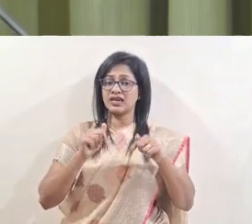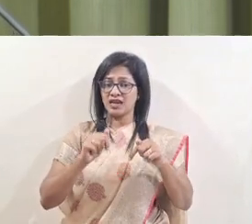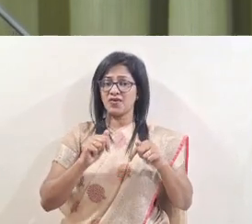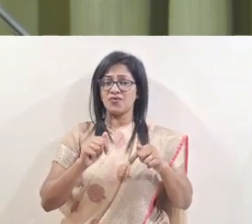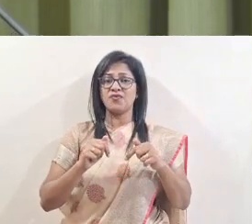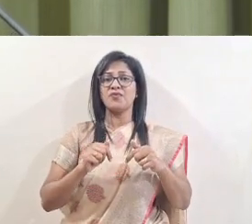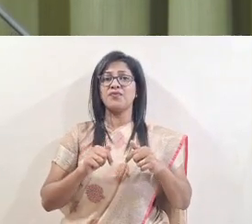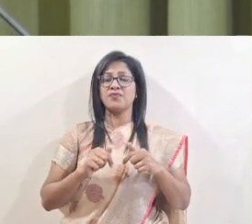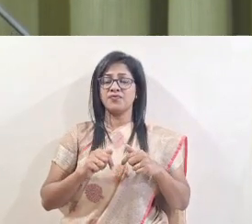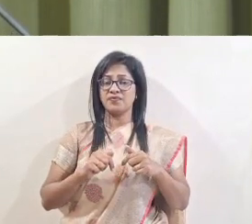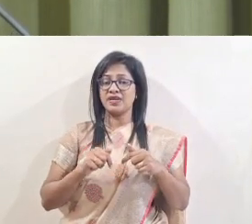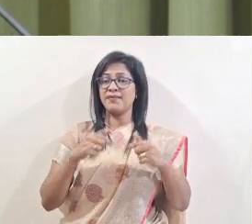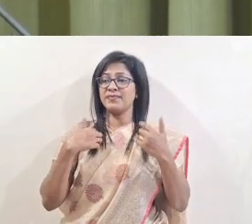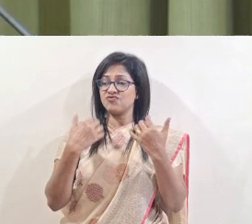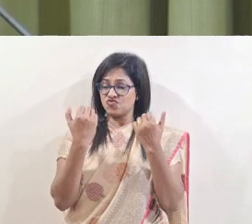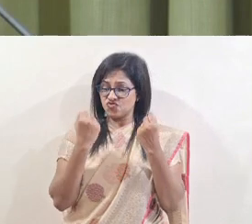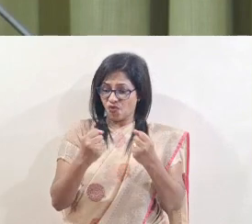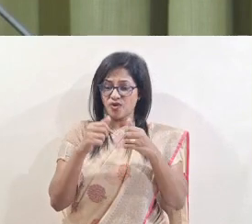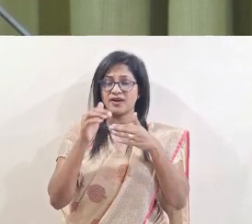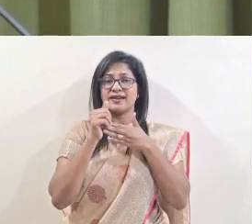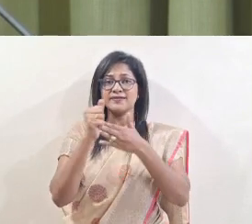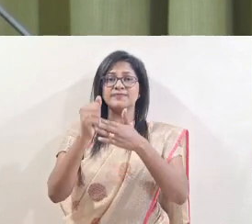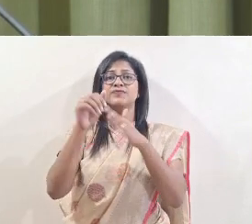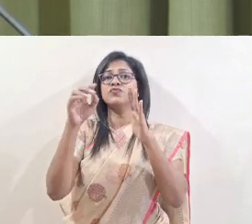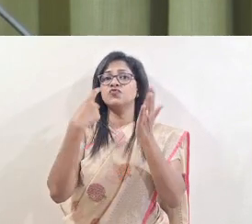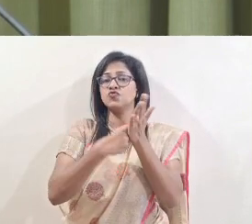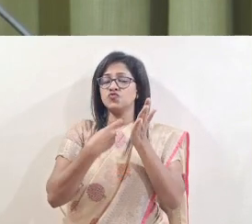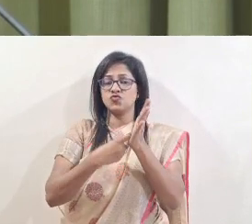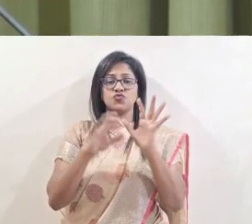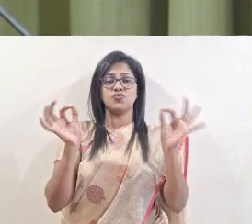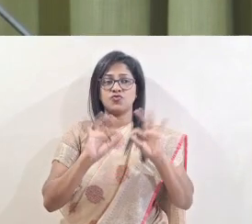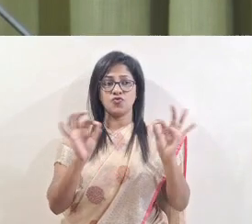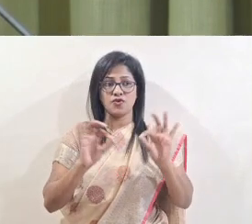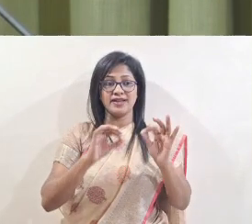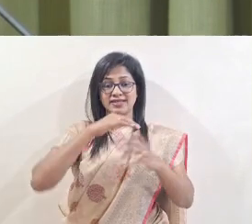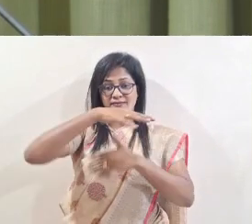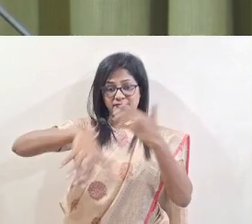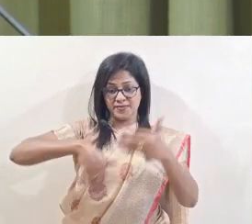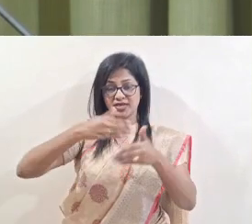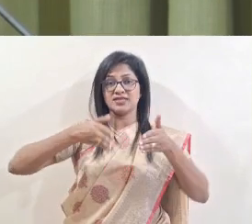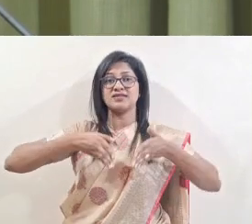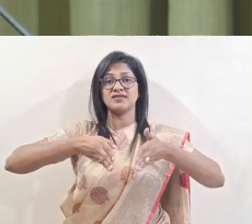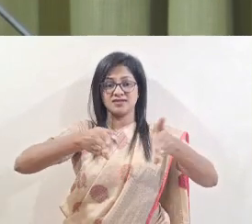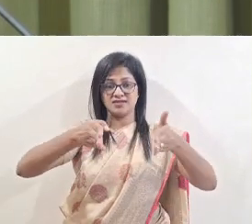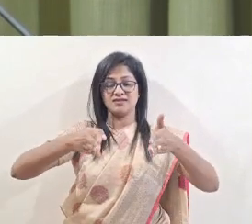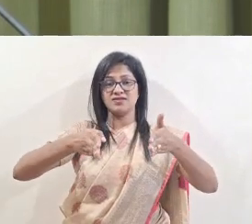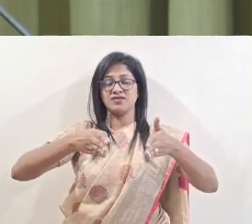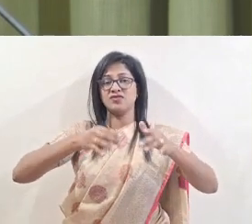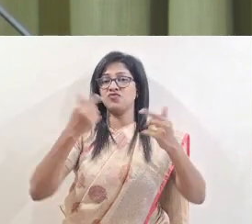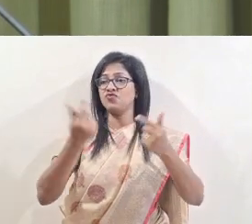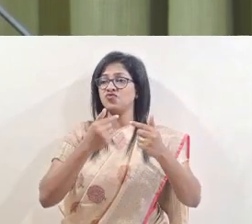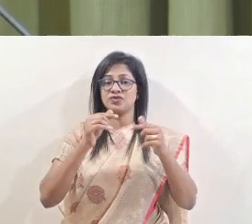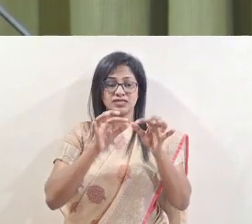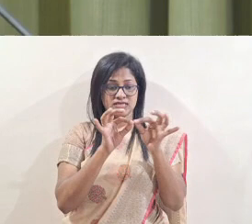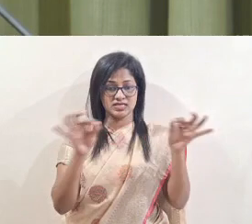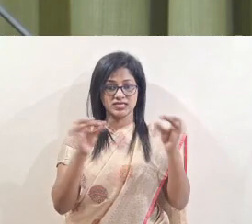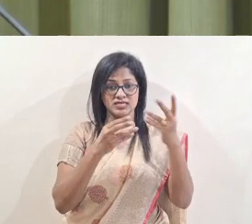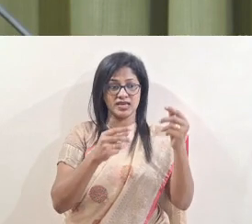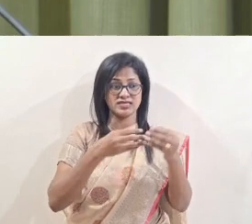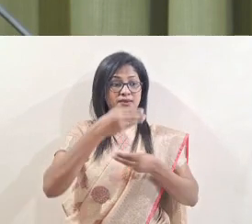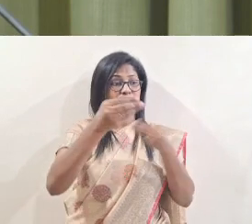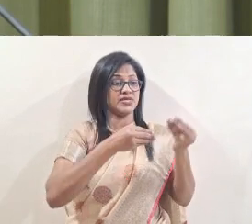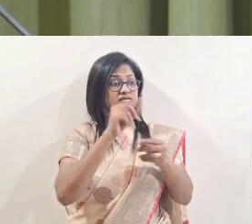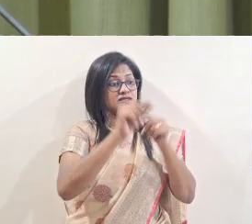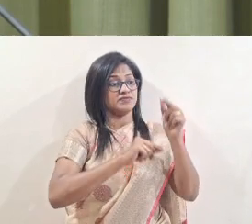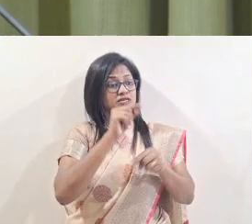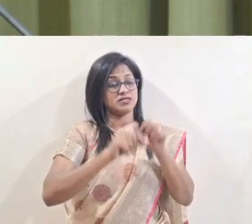of strong guidelines that what is going to be the size of the mixed land use. So, what is going to be the percentage of commercial which is likely to be